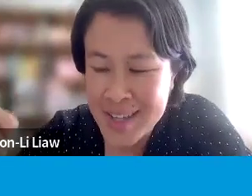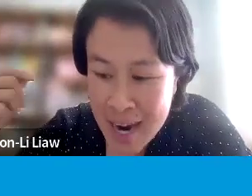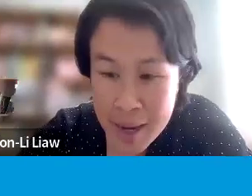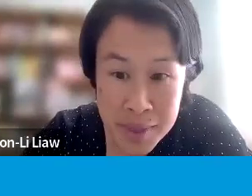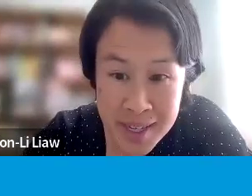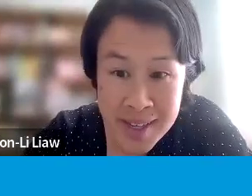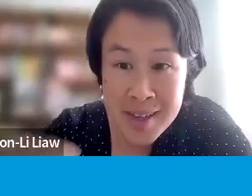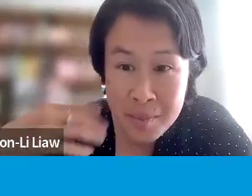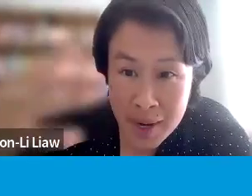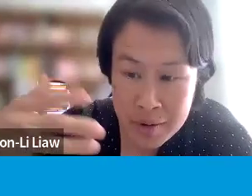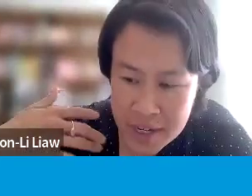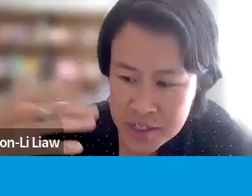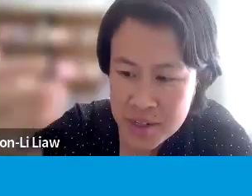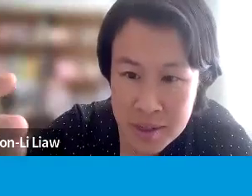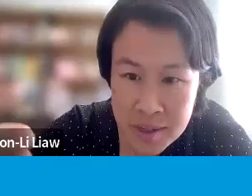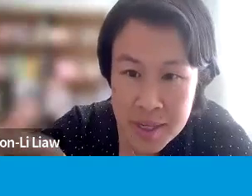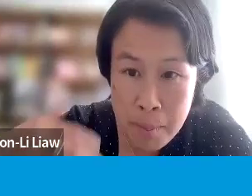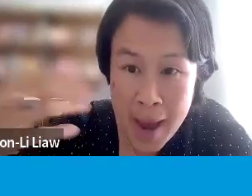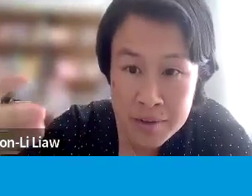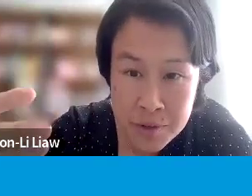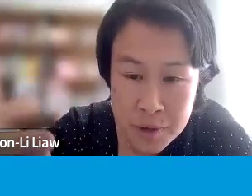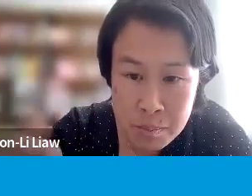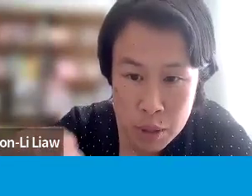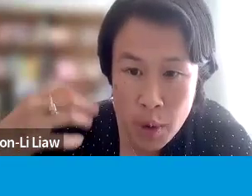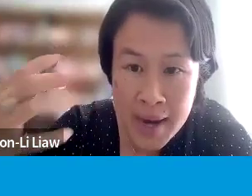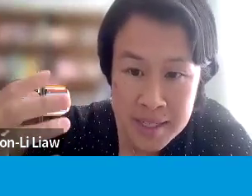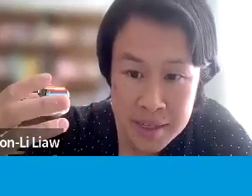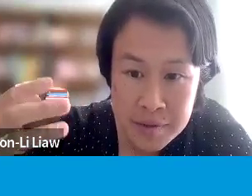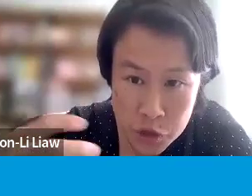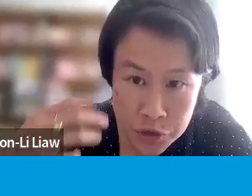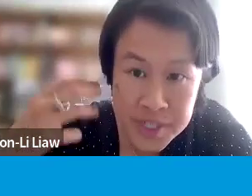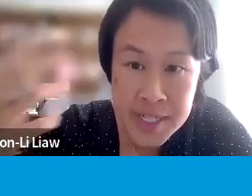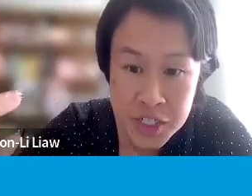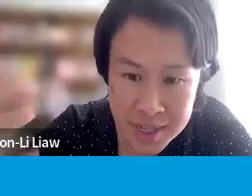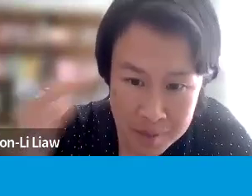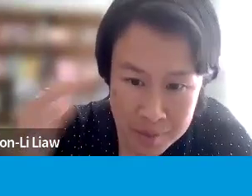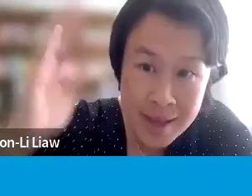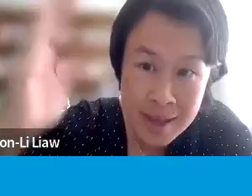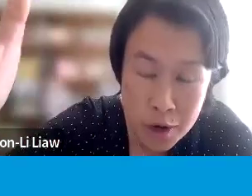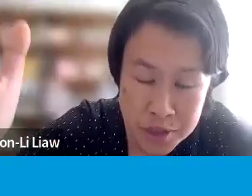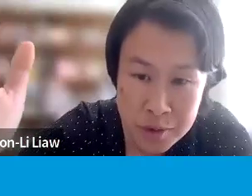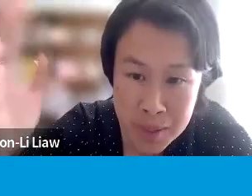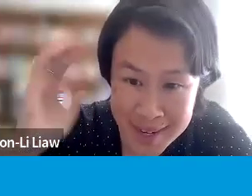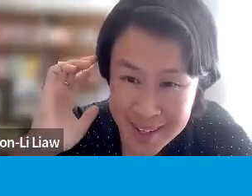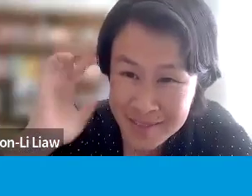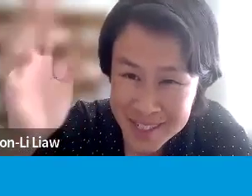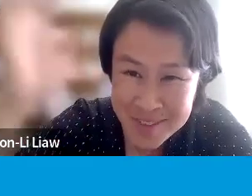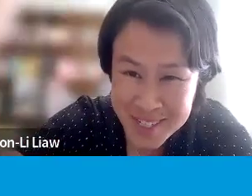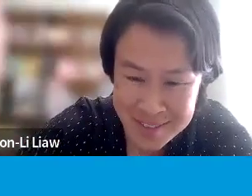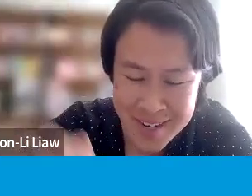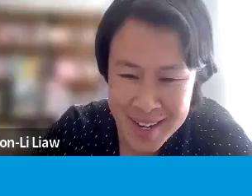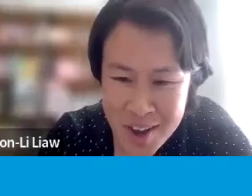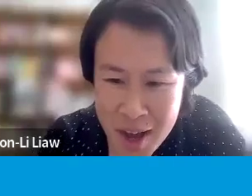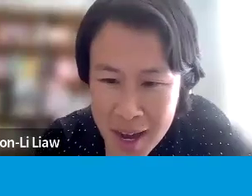heard timely, bidirectional, impactful, proactive, strategic, meaning that long-term planning,